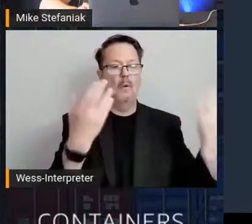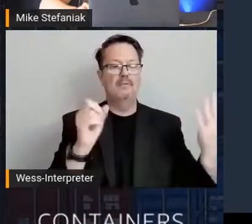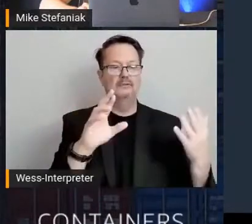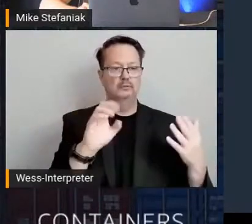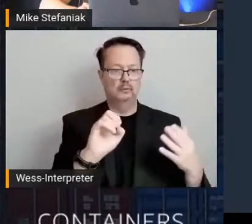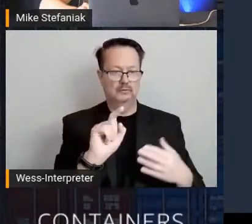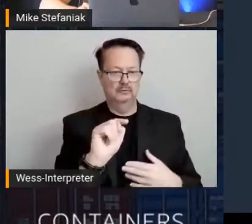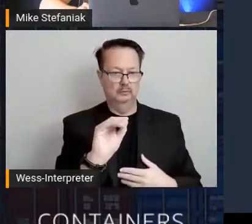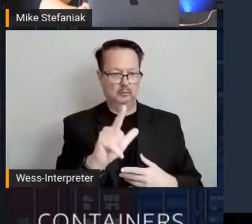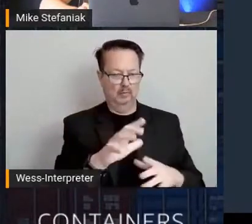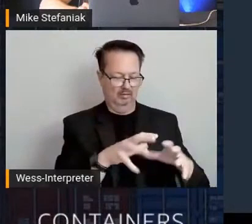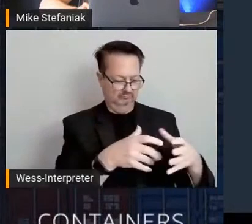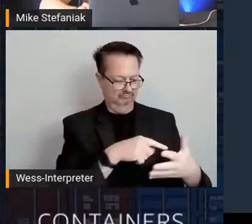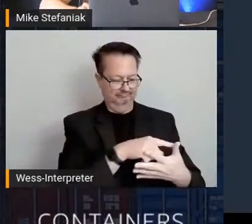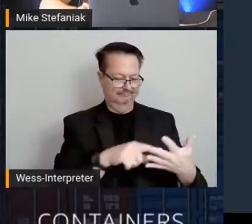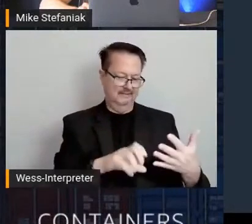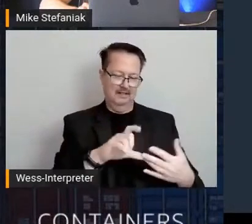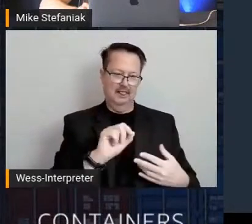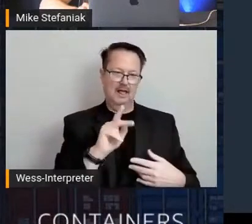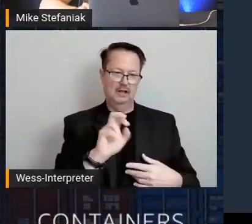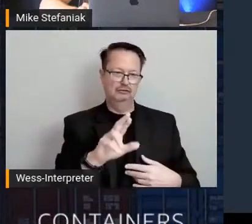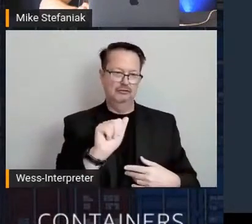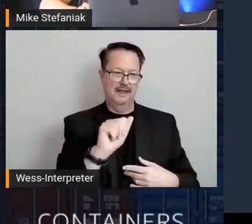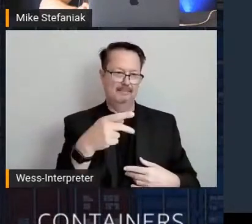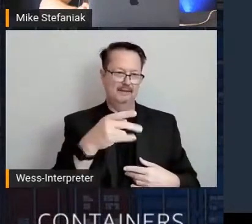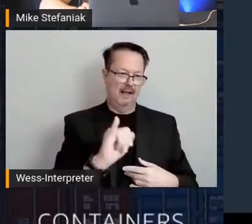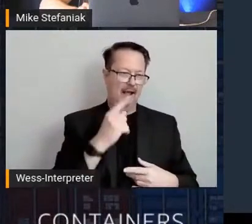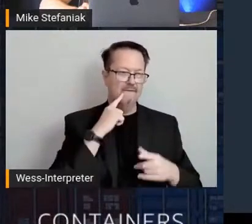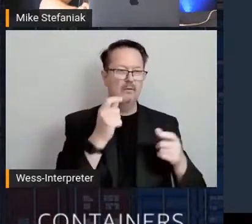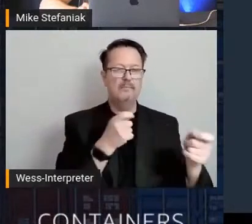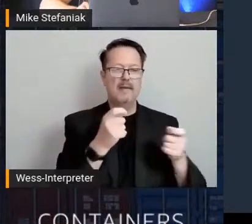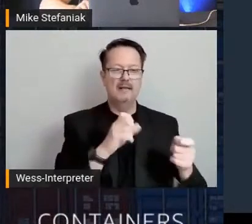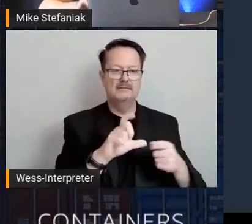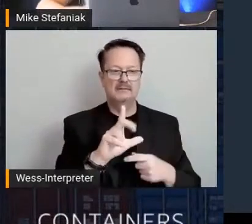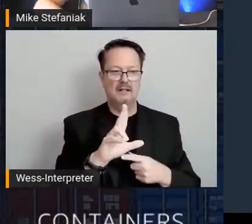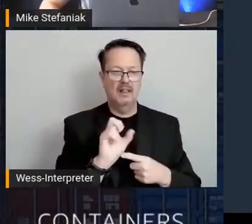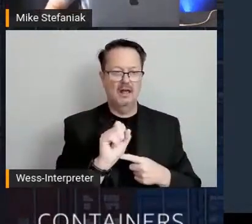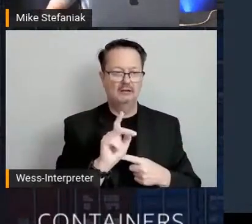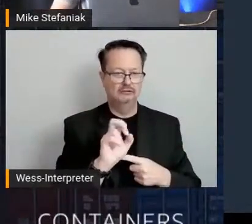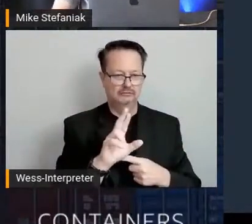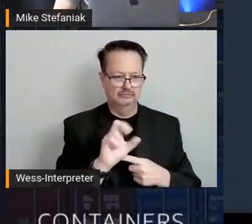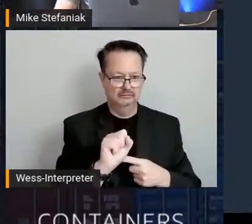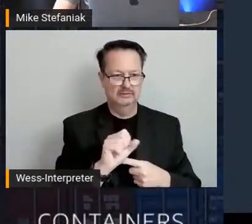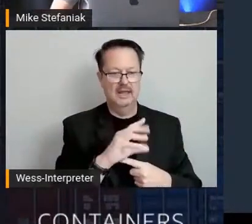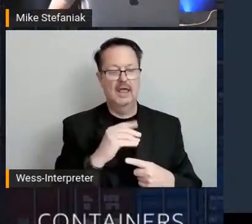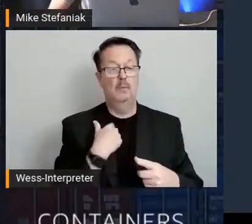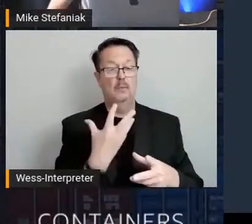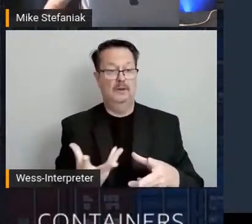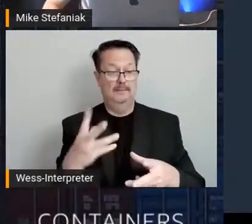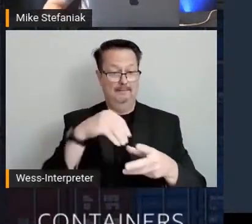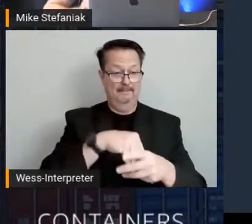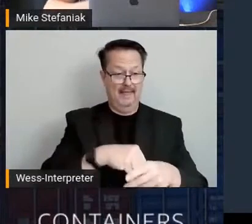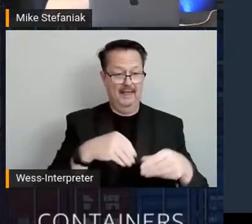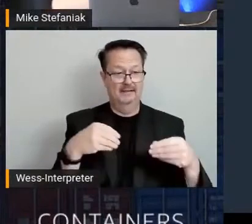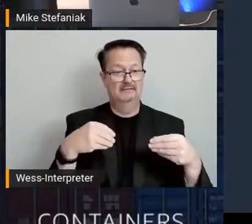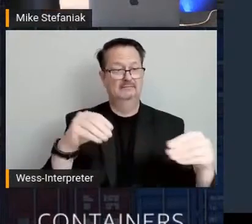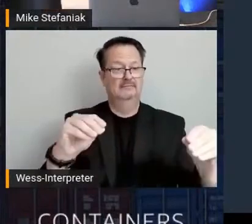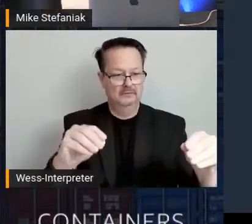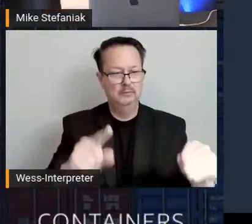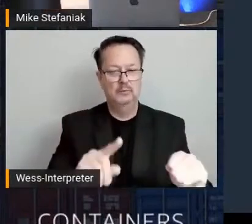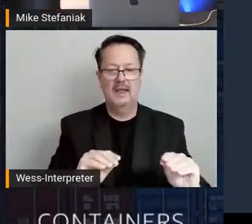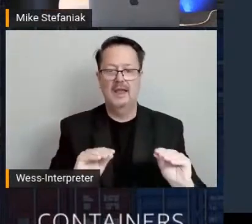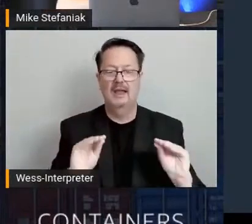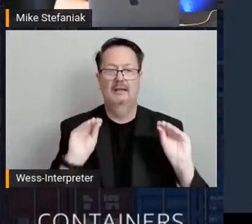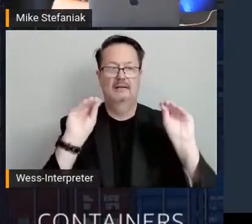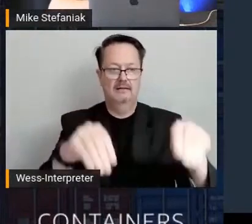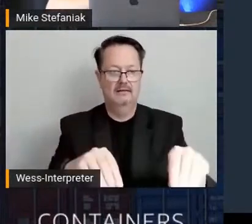tools like Cluster API for managing clusters, and package that in a way where you can install